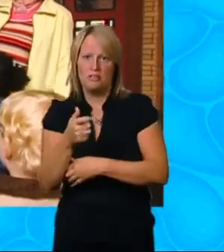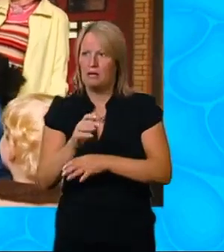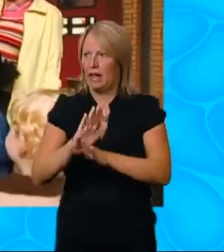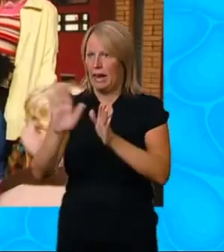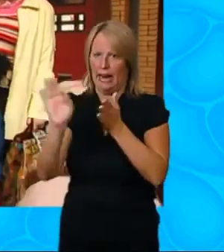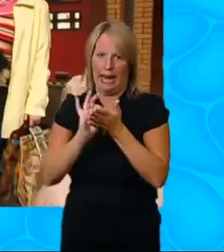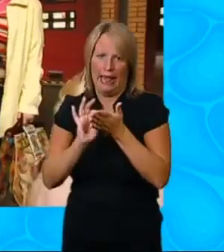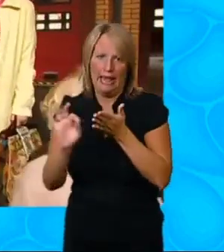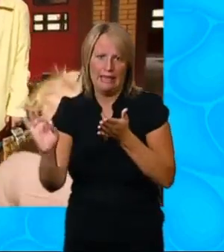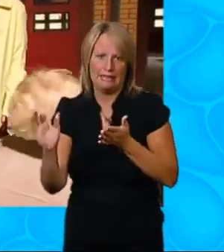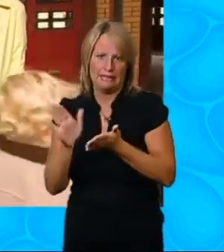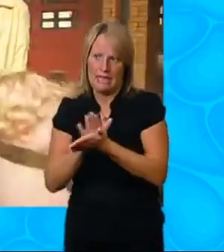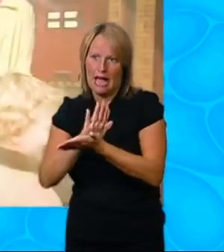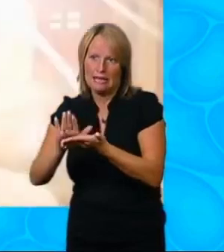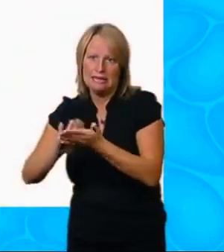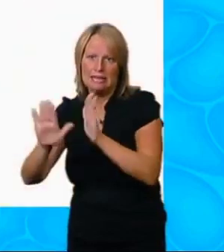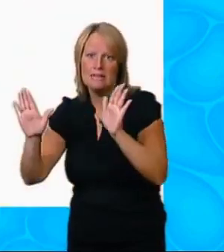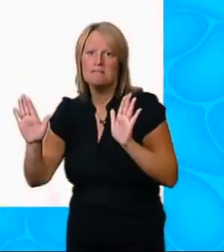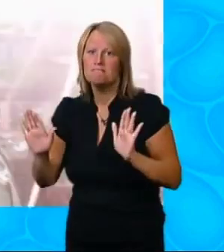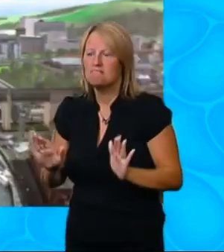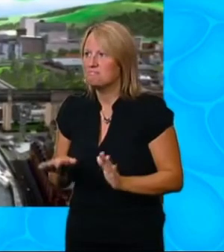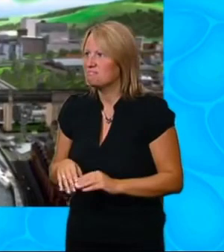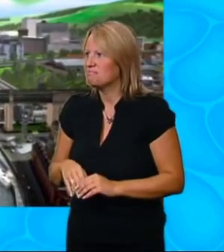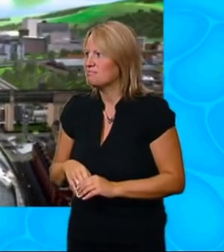very neat and tidy, isn't it?